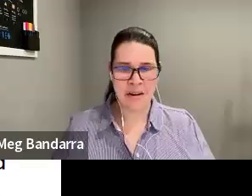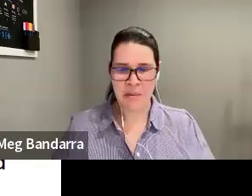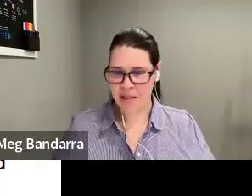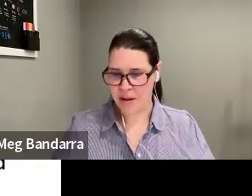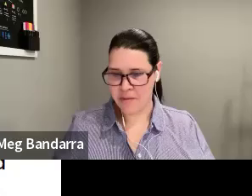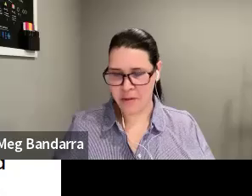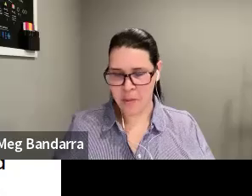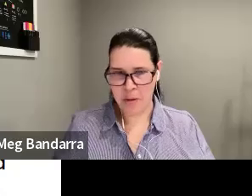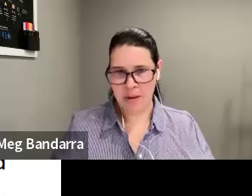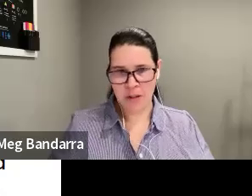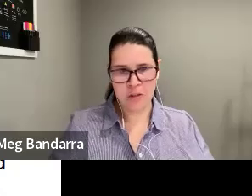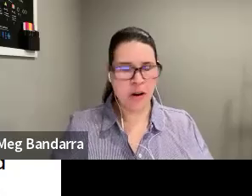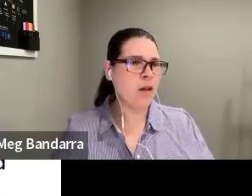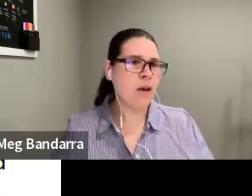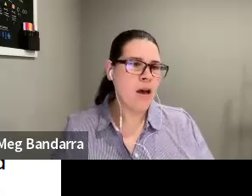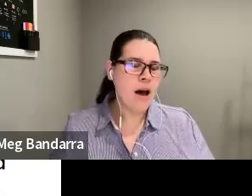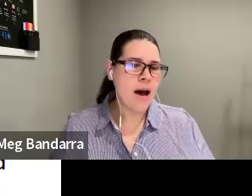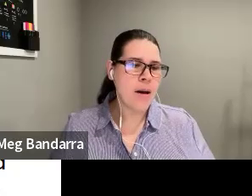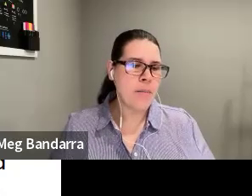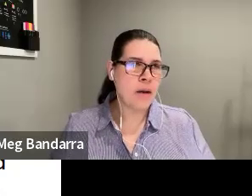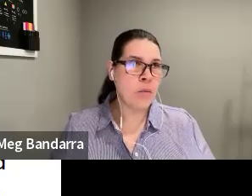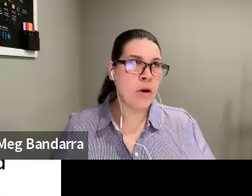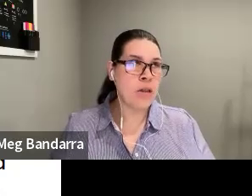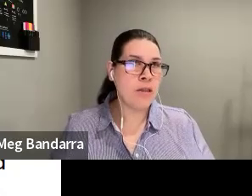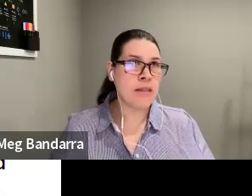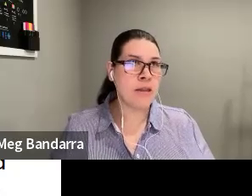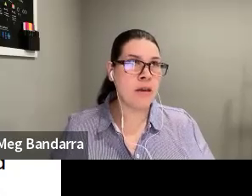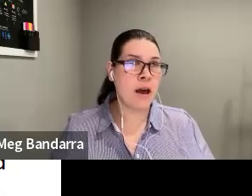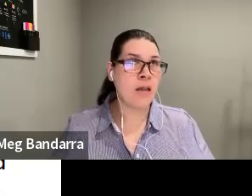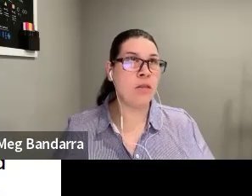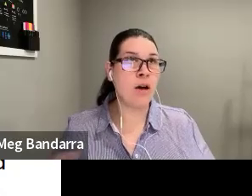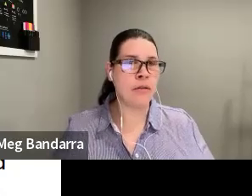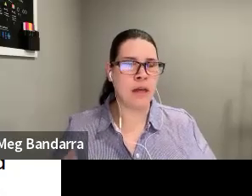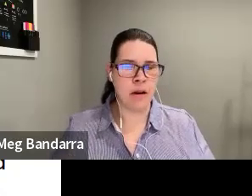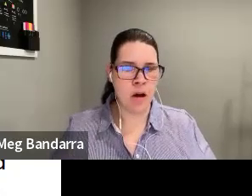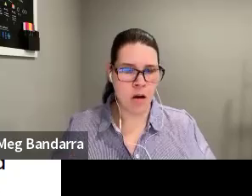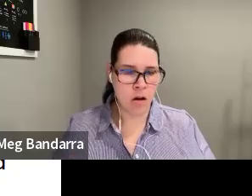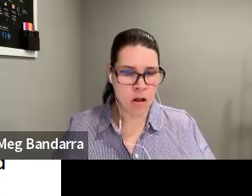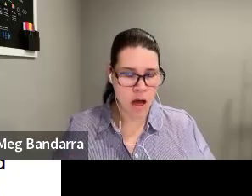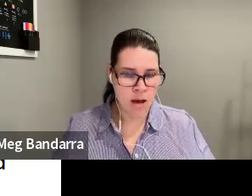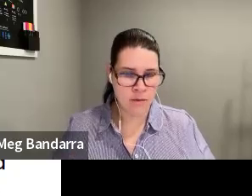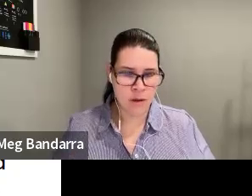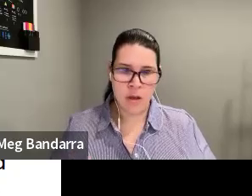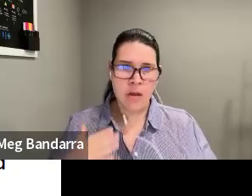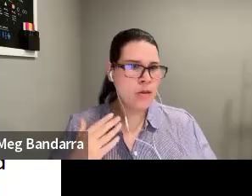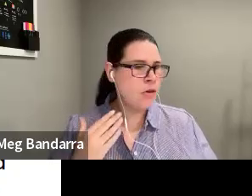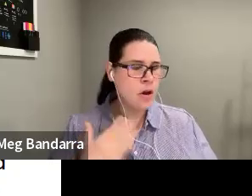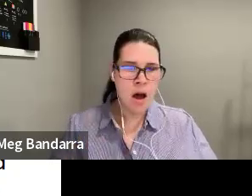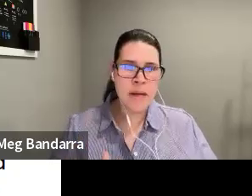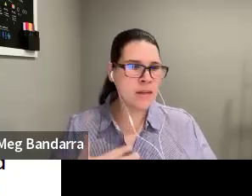Meg Bandera, by the way, from Unpaved Trails for All. And one of the things I think I love hearing all